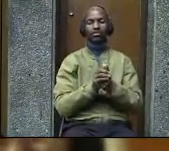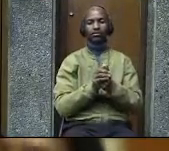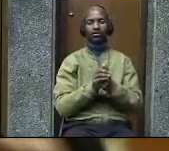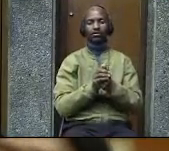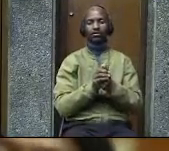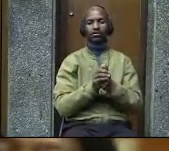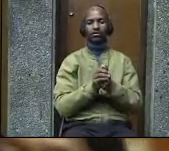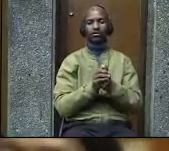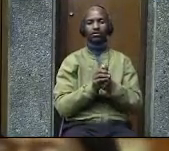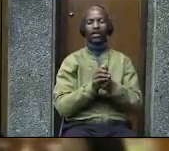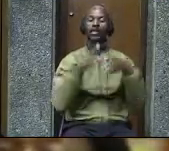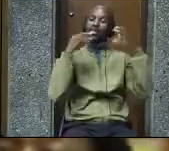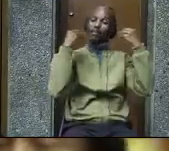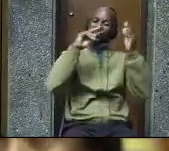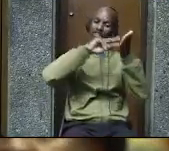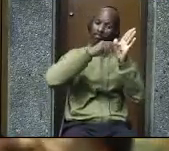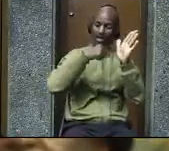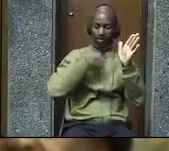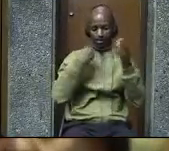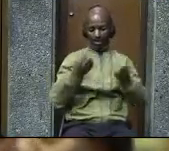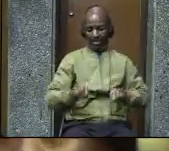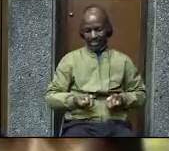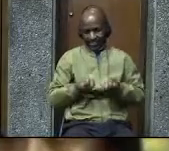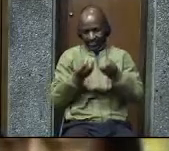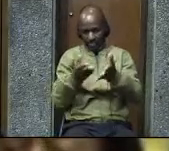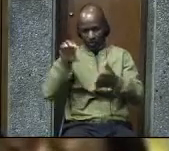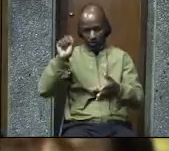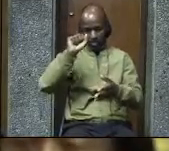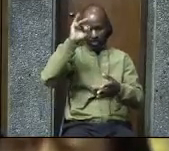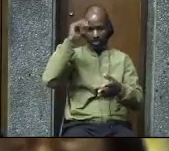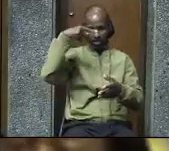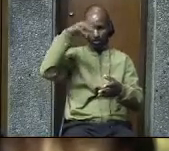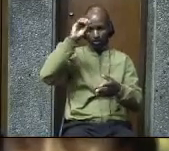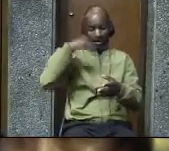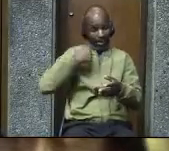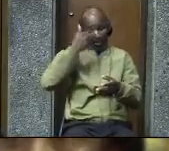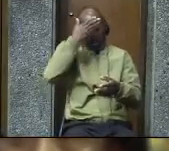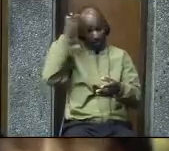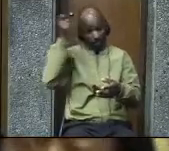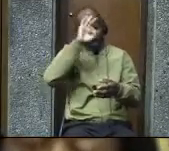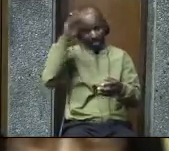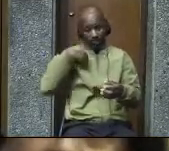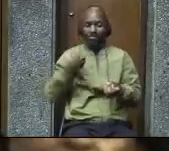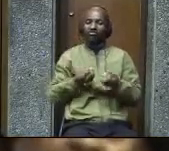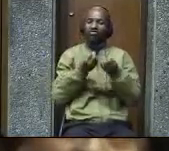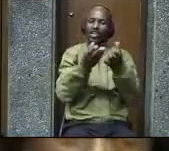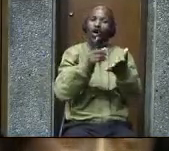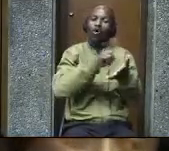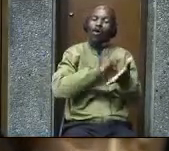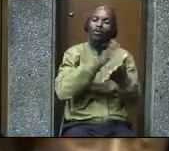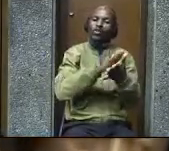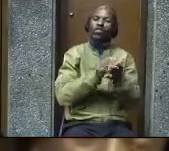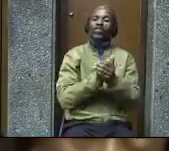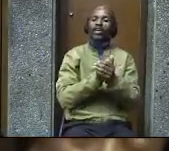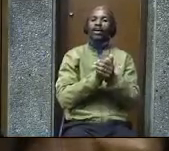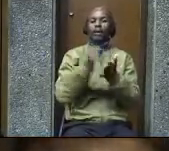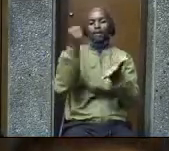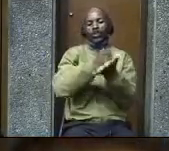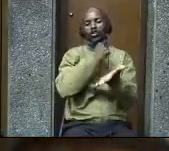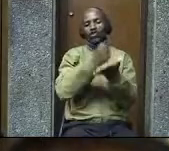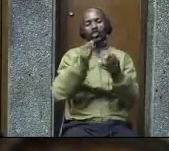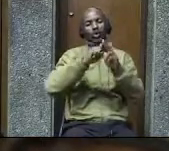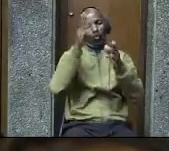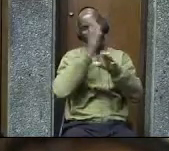And my business plan, I sent it to Sipong Kosi. I don't know if maybe it reached him because of the post office is not functioning